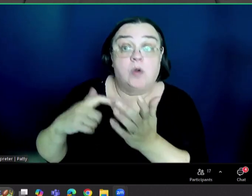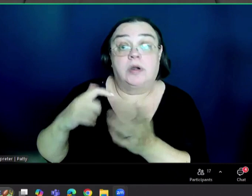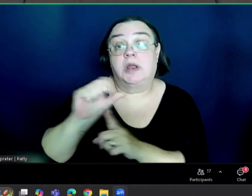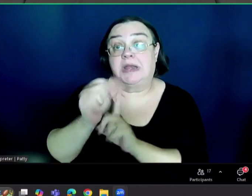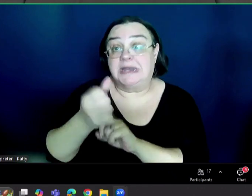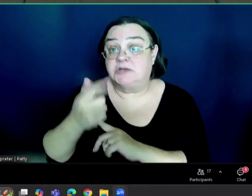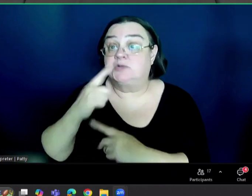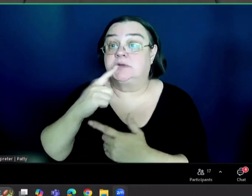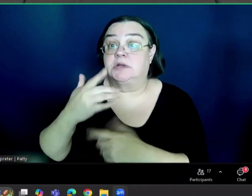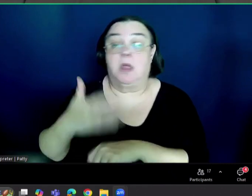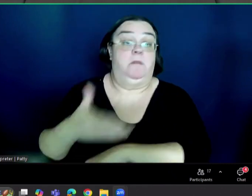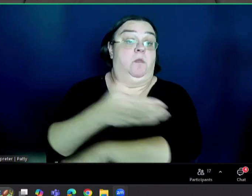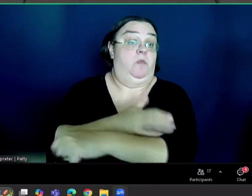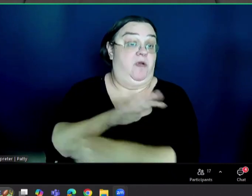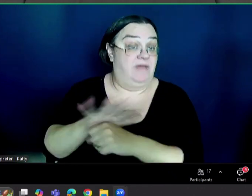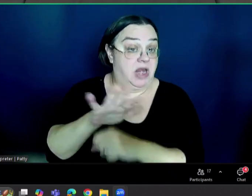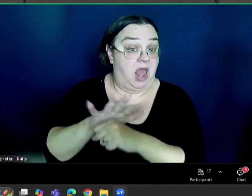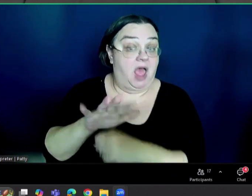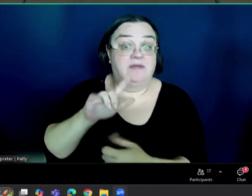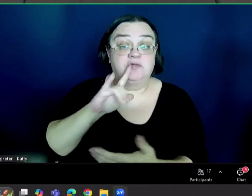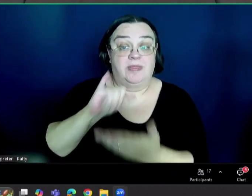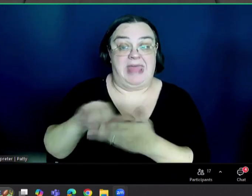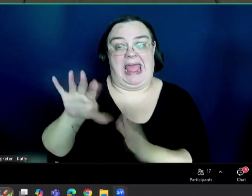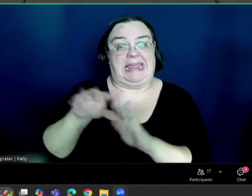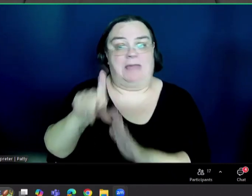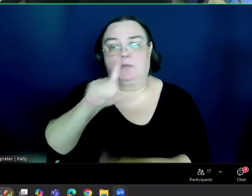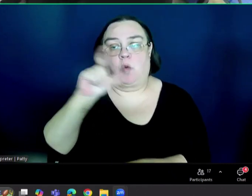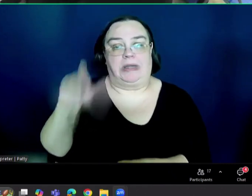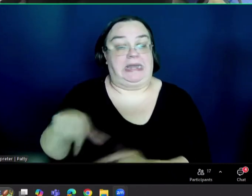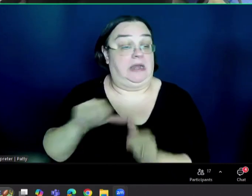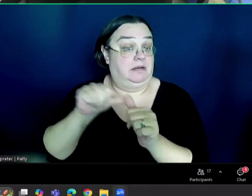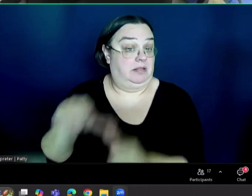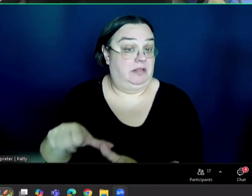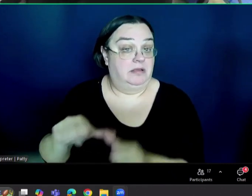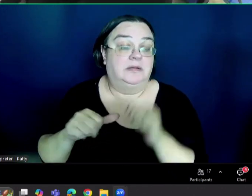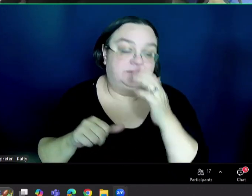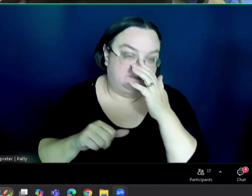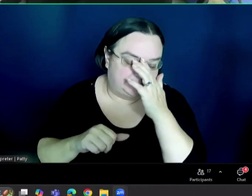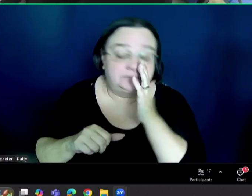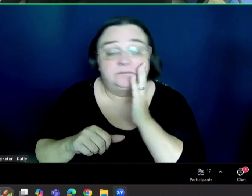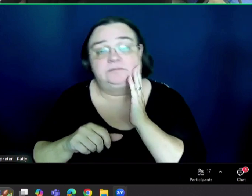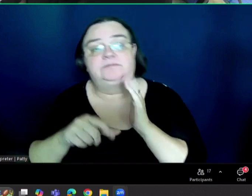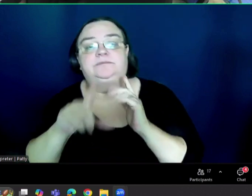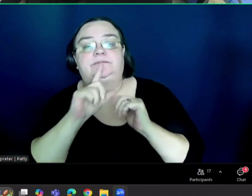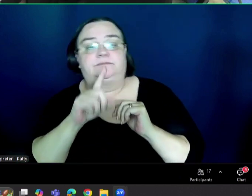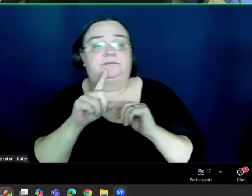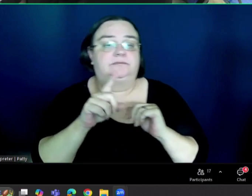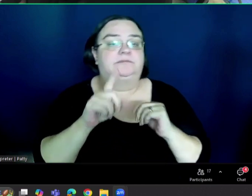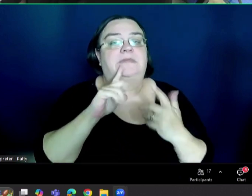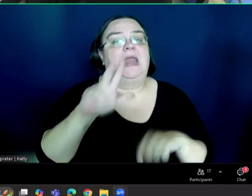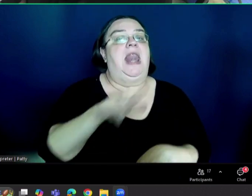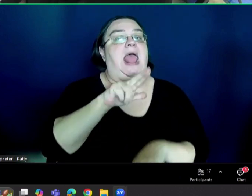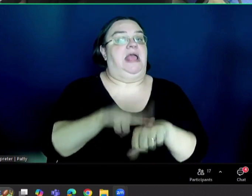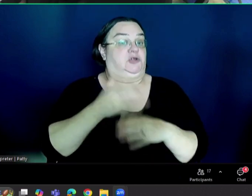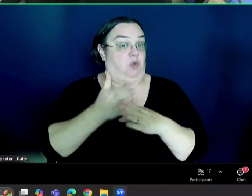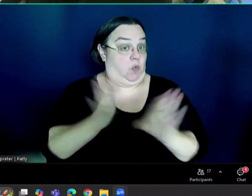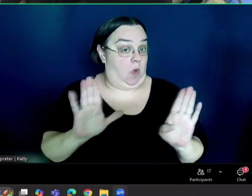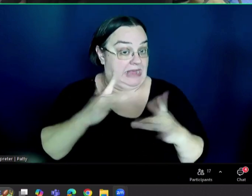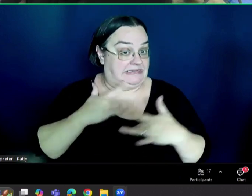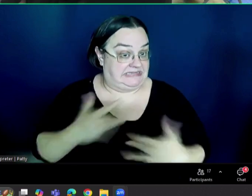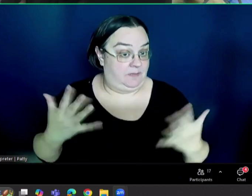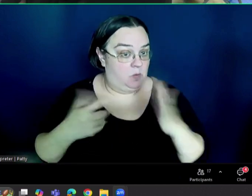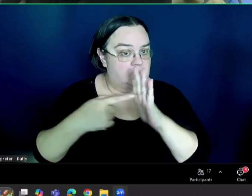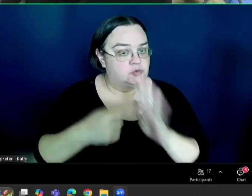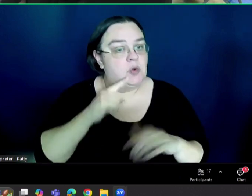you actually don't need a camera anymore? That's certainly, ultimately, like I was saying, nationally, what is typically shown is a